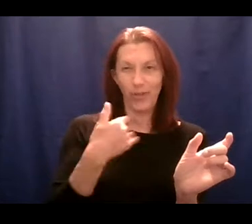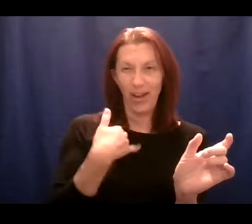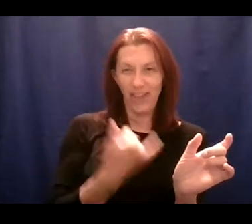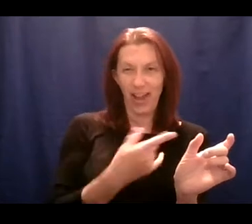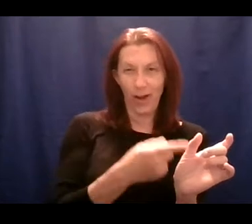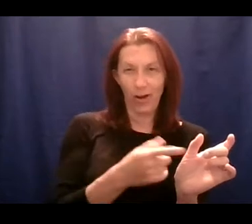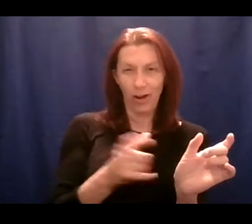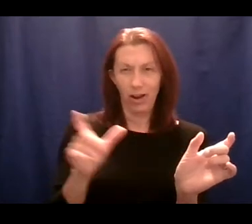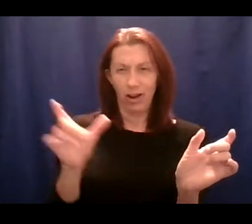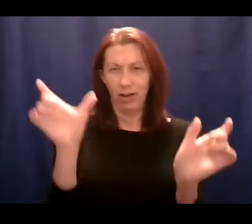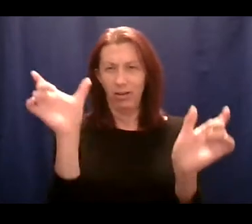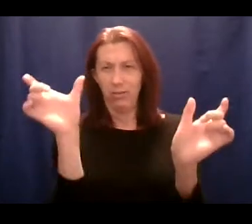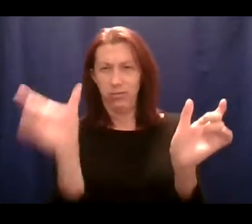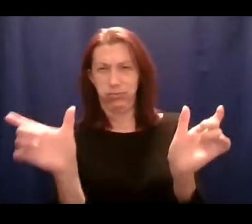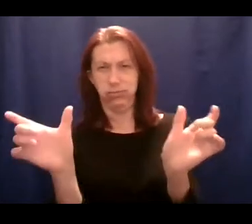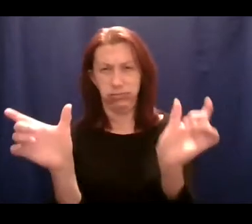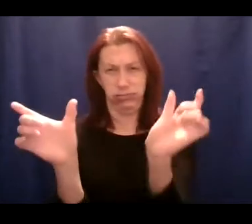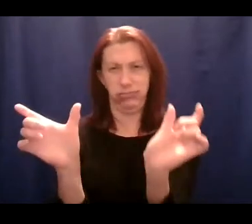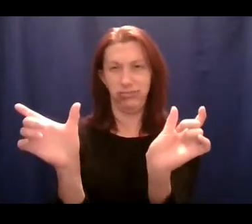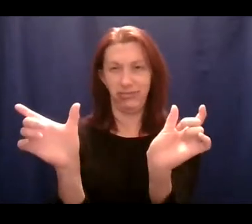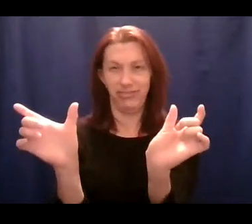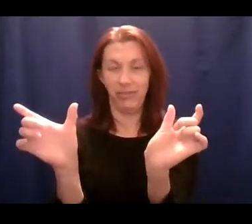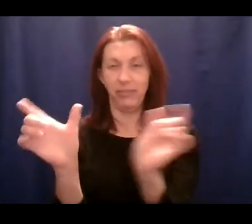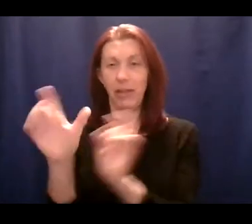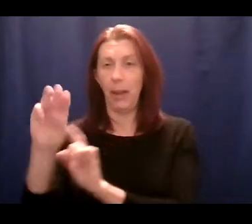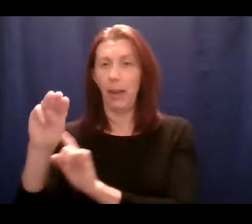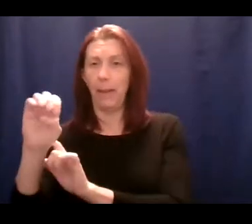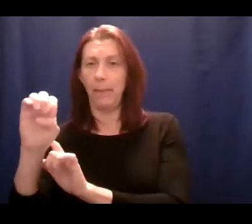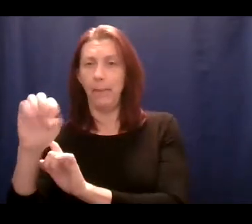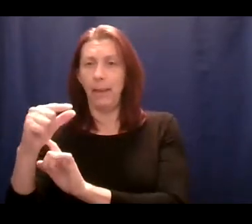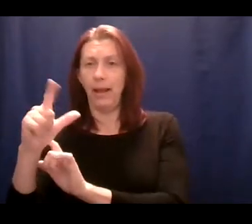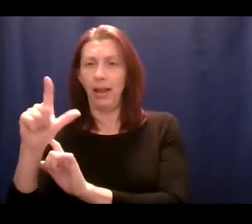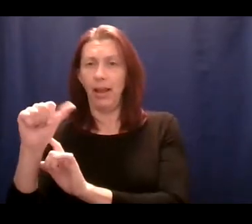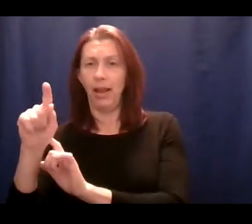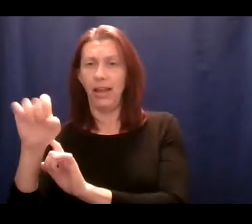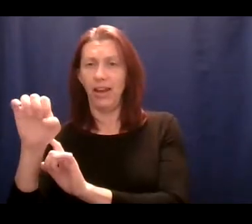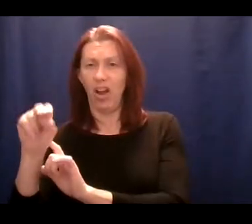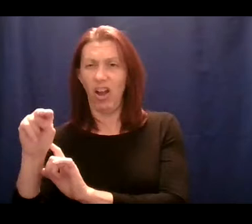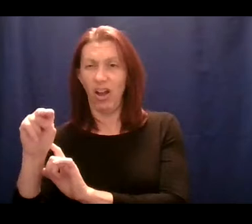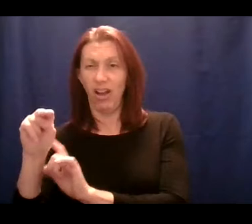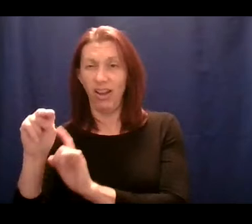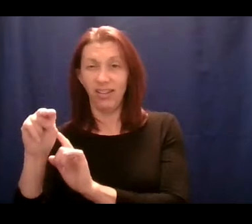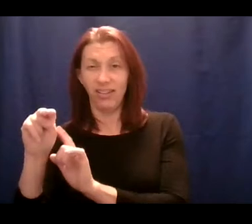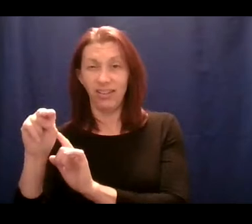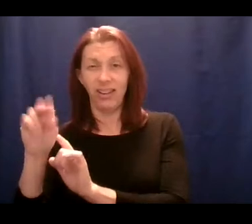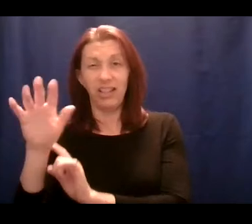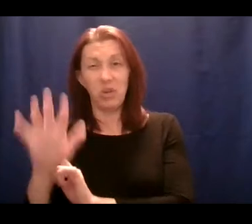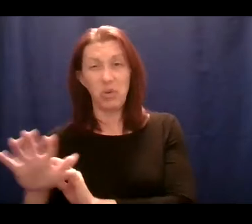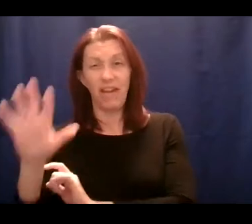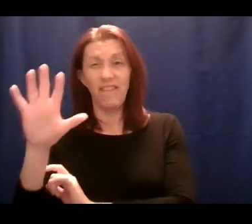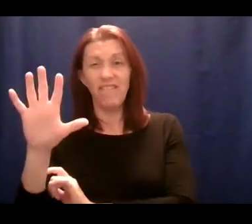just to show you that size. And they estimate that the megalodon shark was probably around 50 feet long, which is